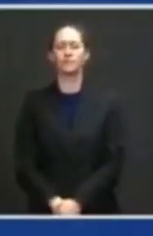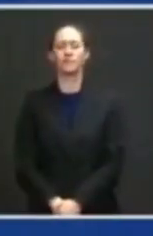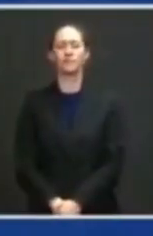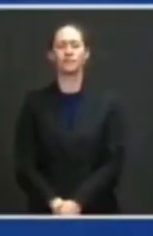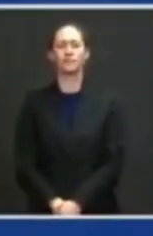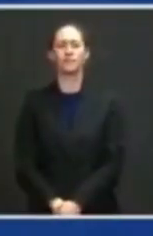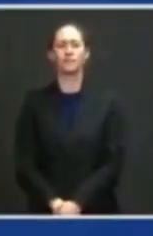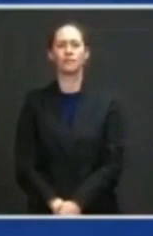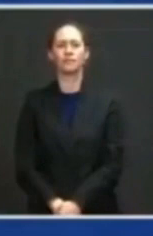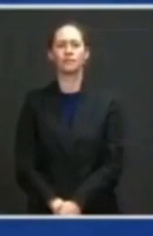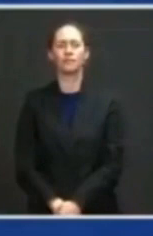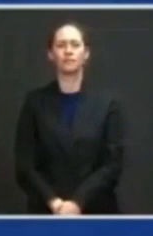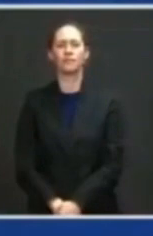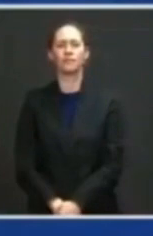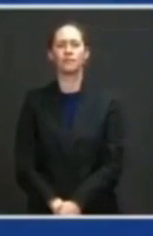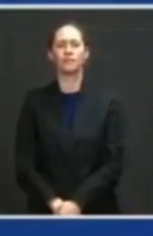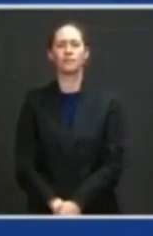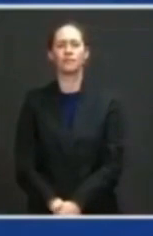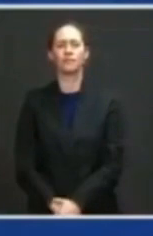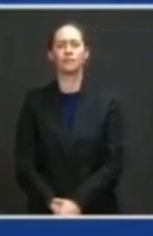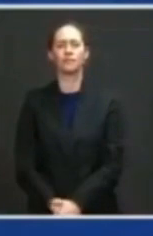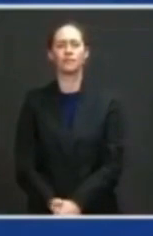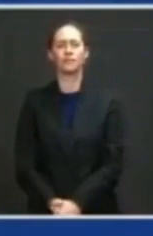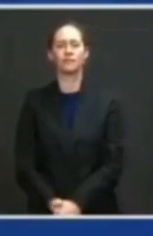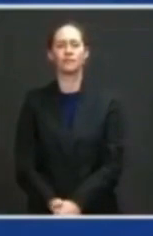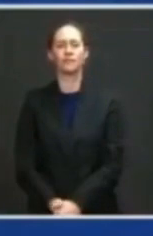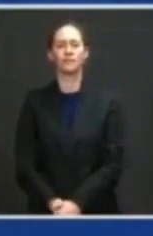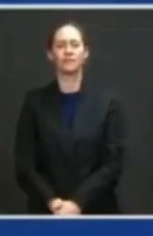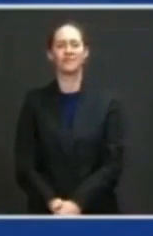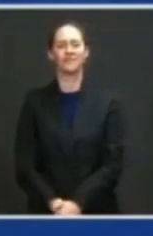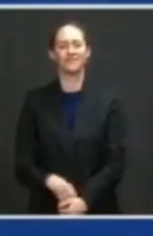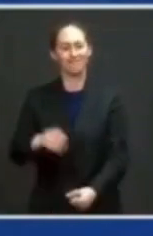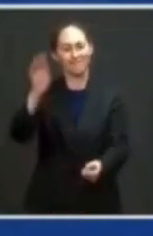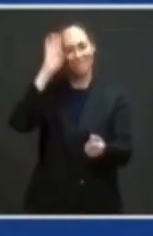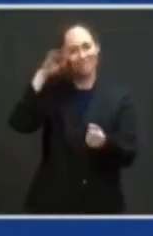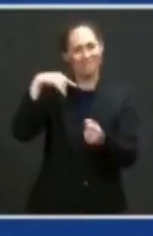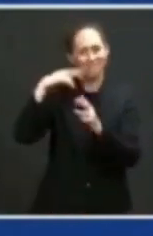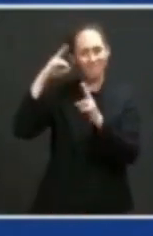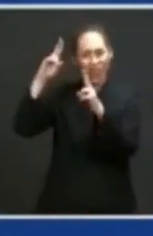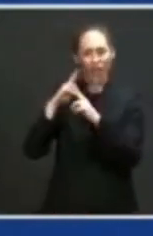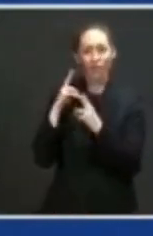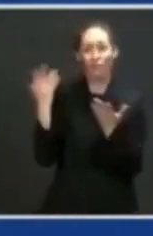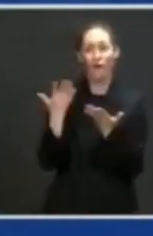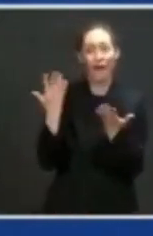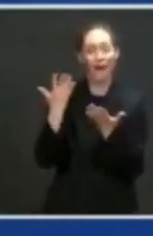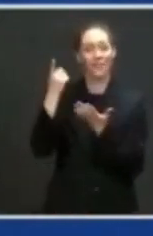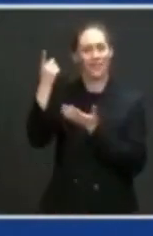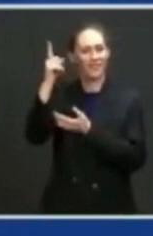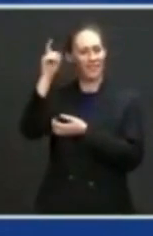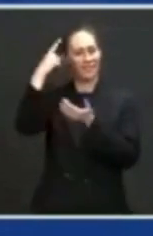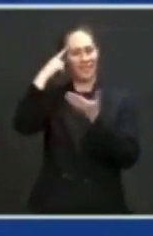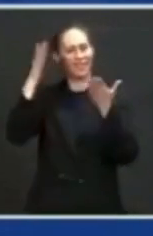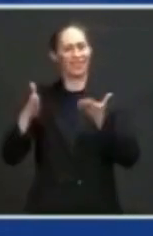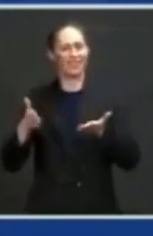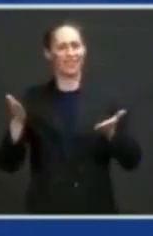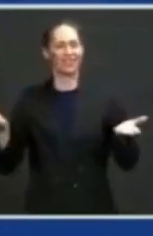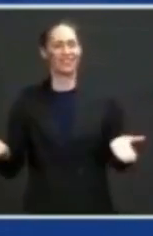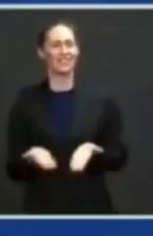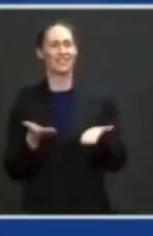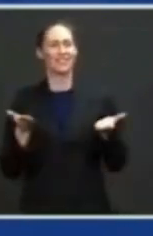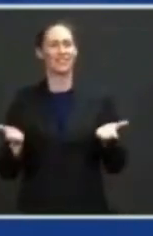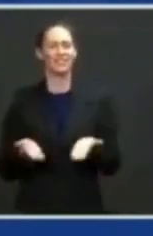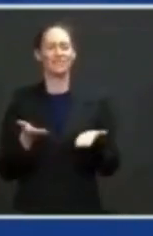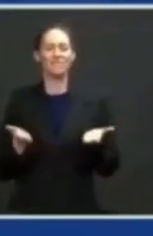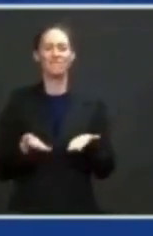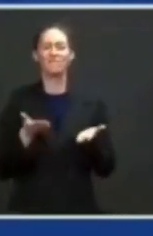I'm honored to be joined today by Governor Northam and by two great representatives of the Commonwealth, Congressman Laurie and